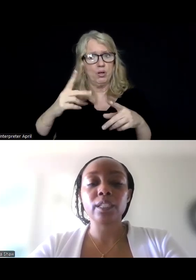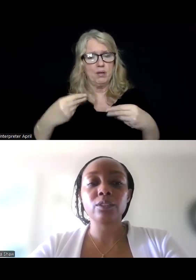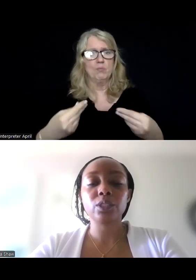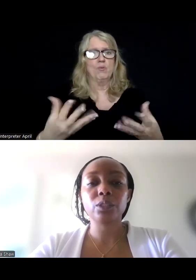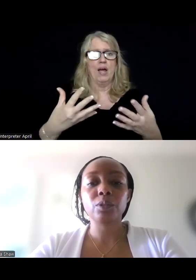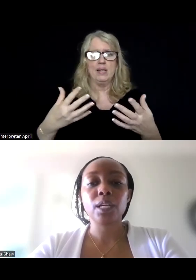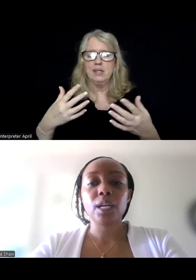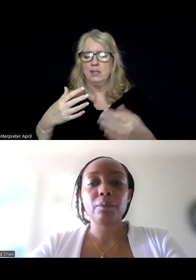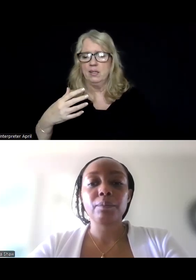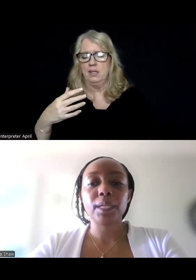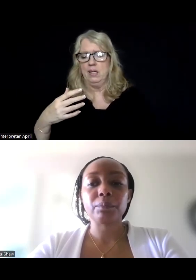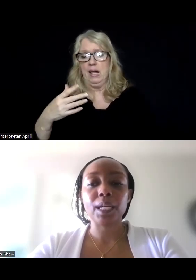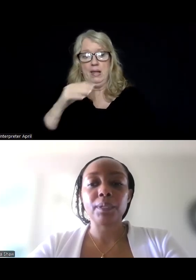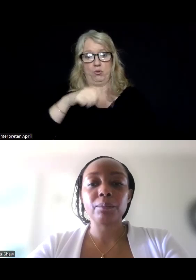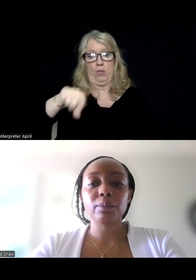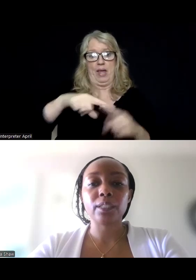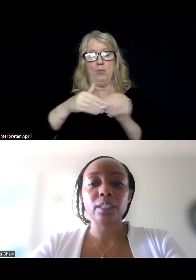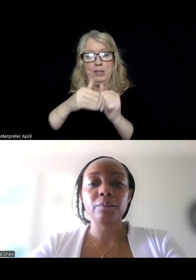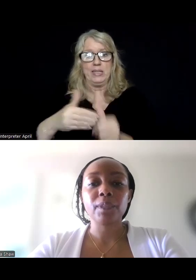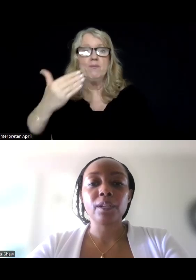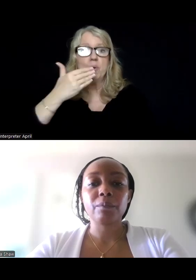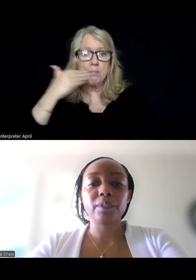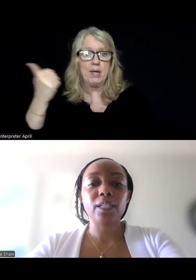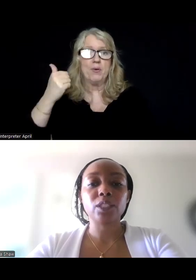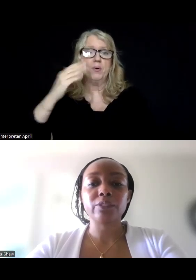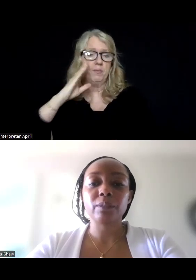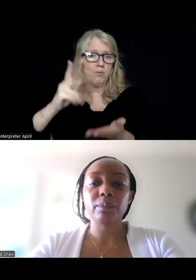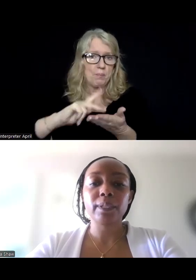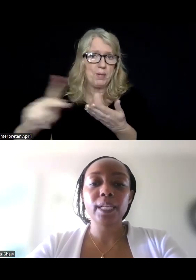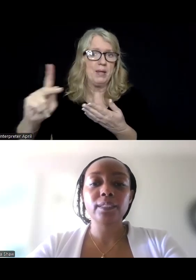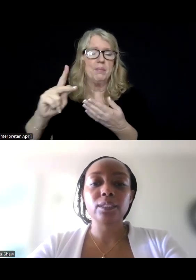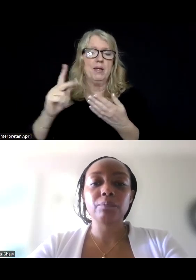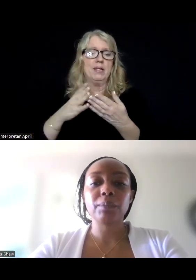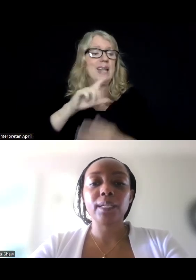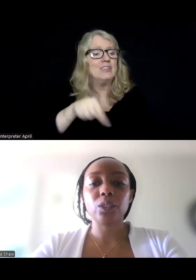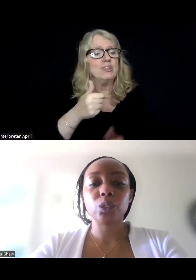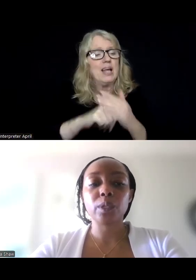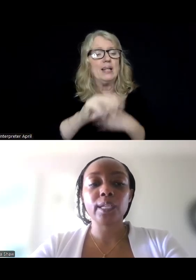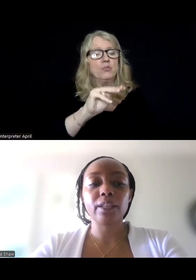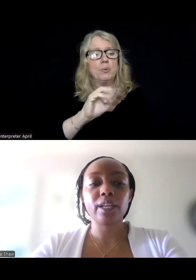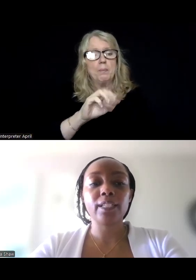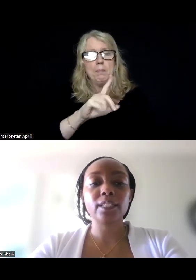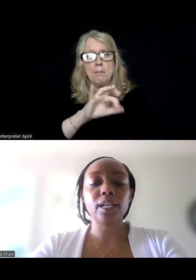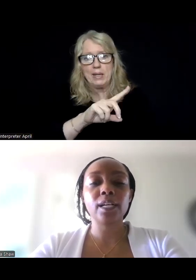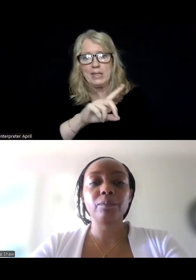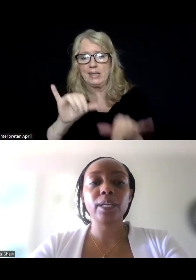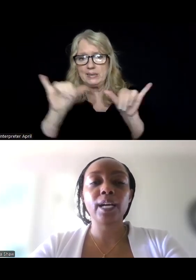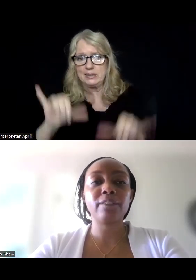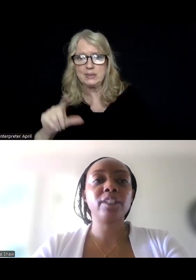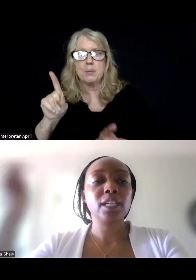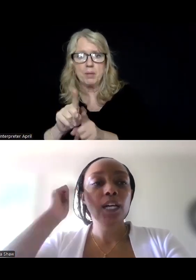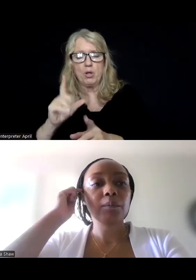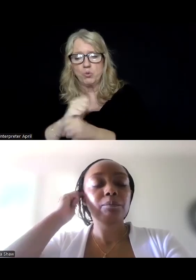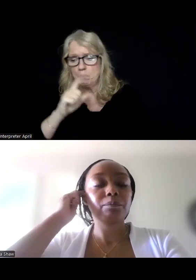eventually lead to better payment broadly, not just from Medicaid system, but making sure that we